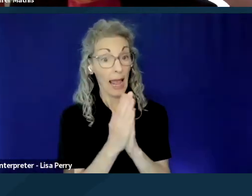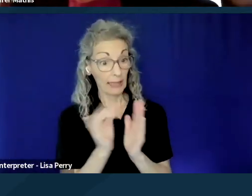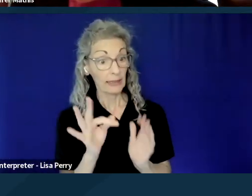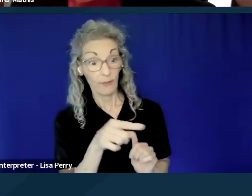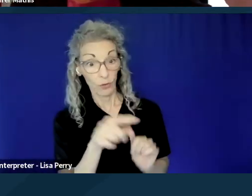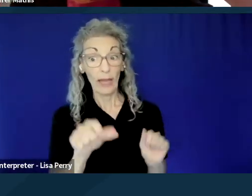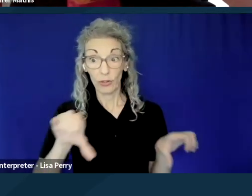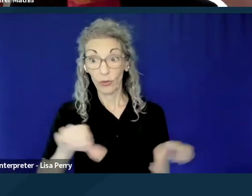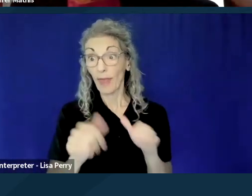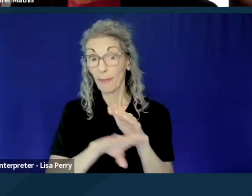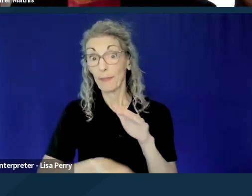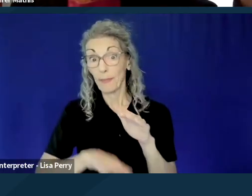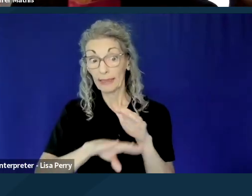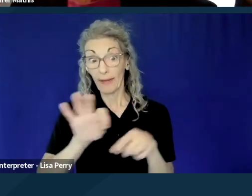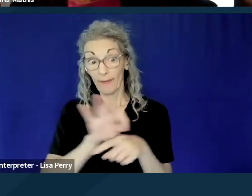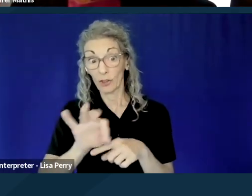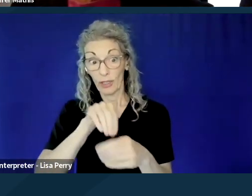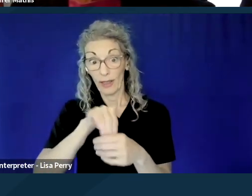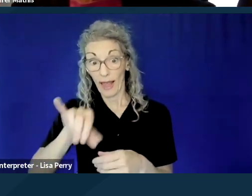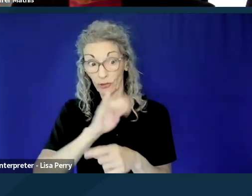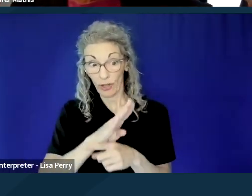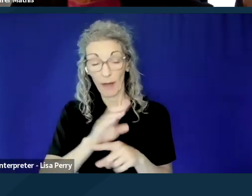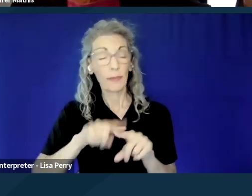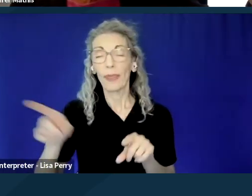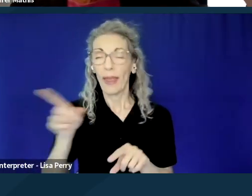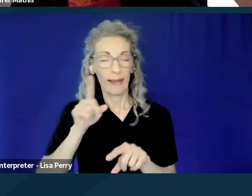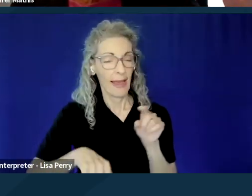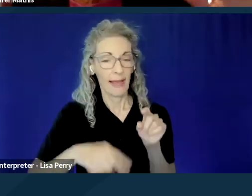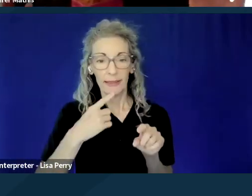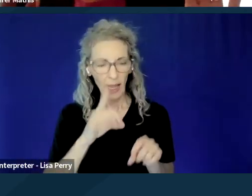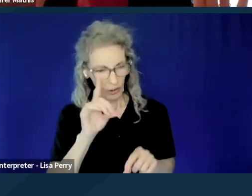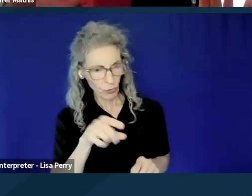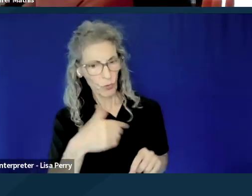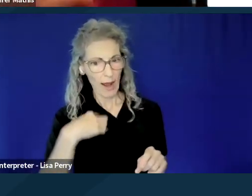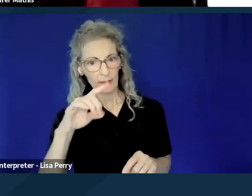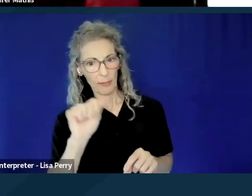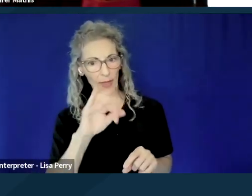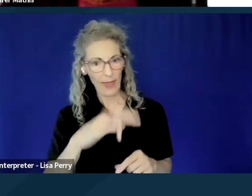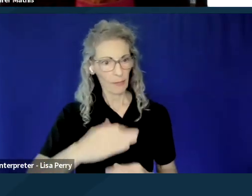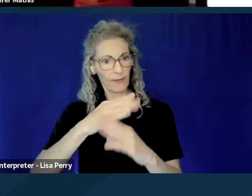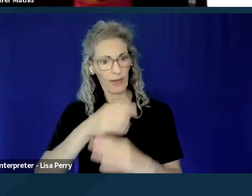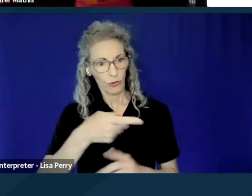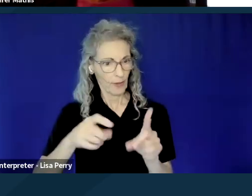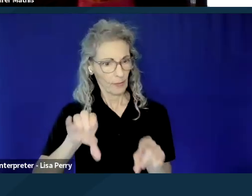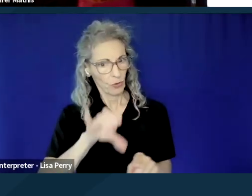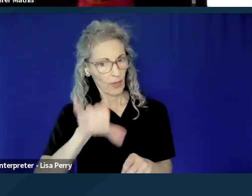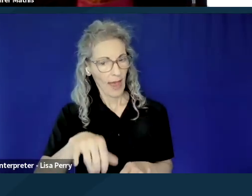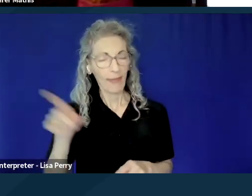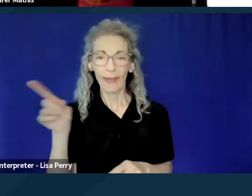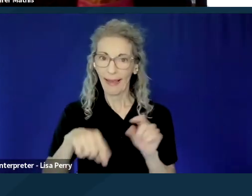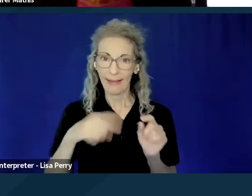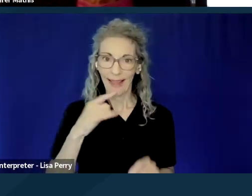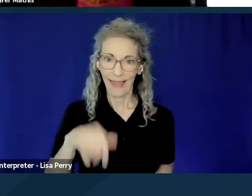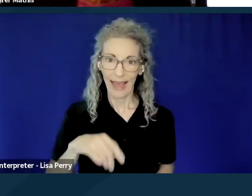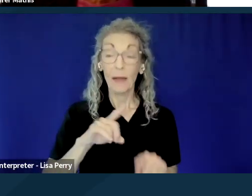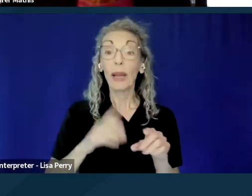job, but they can't say, do you have a disability that will prevent you from doing that? But then after they